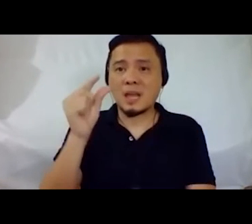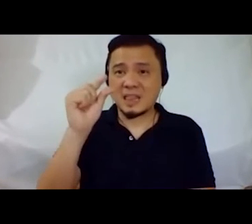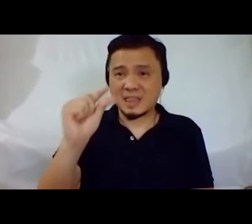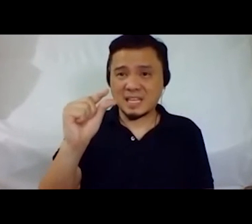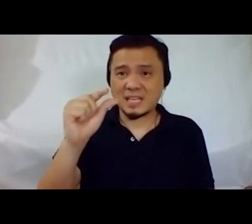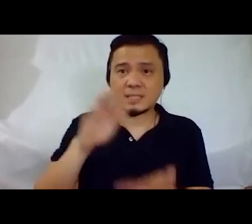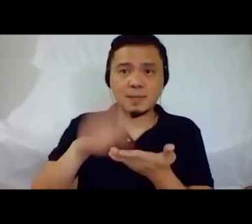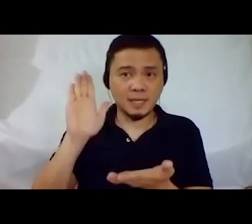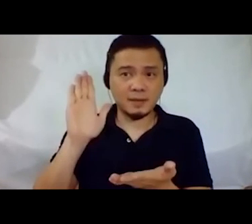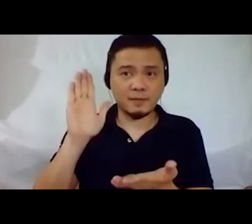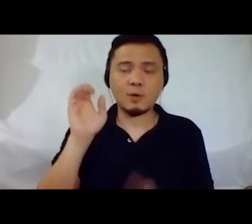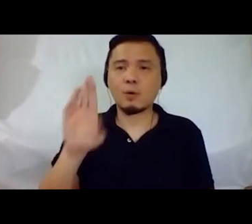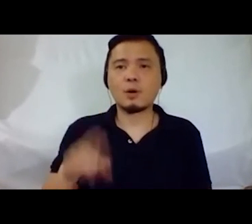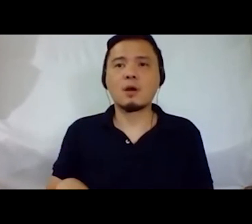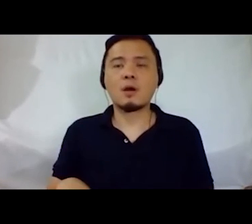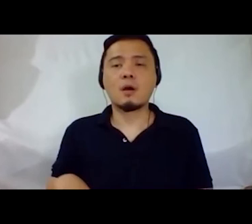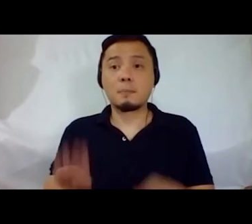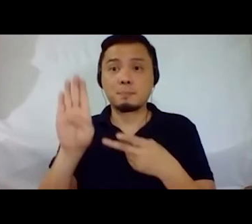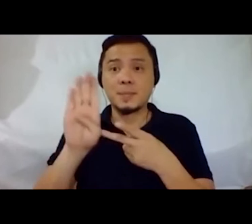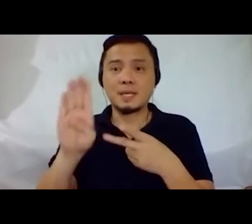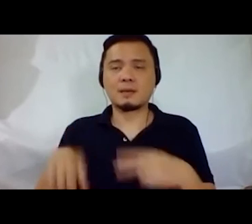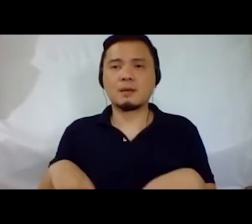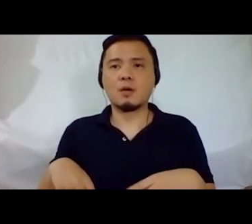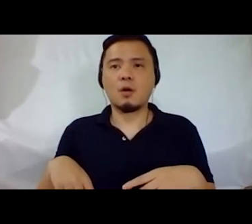You want A and B, or you just want one or the other?